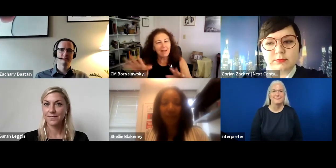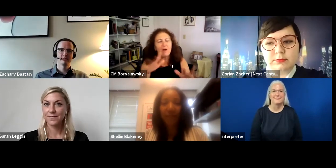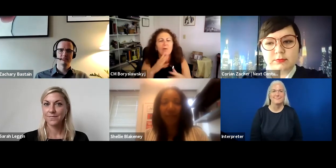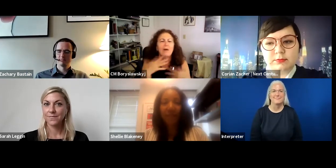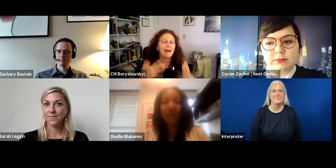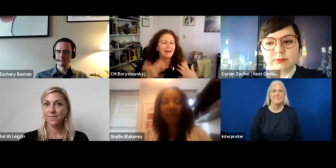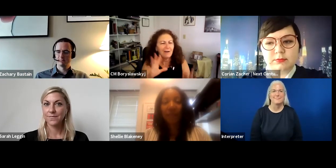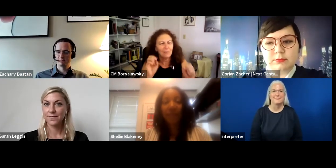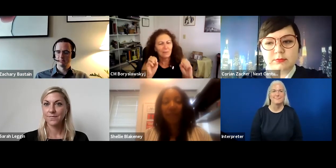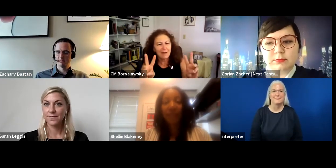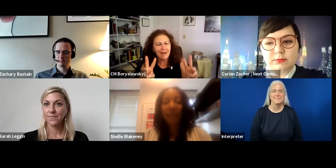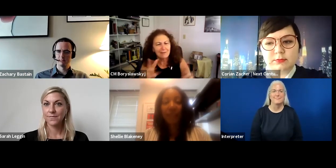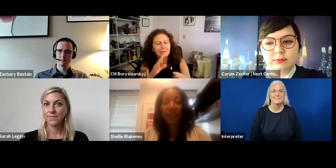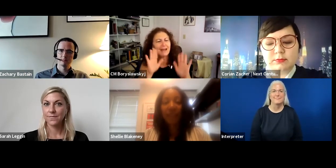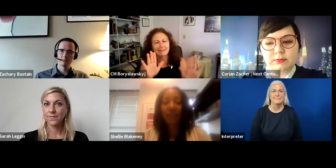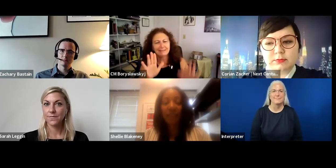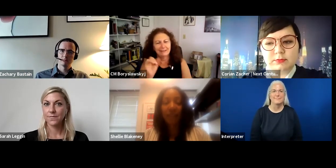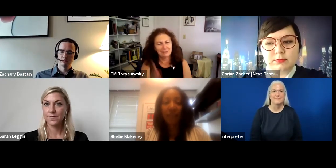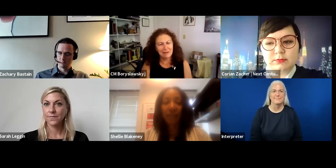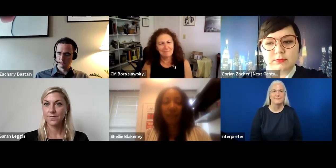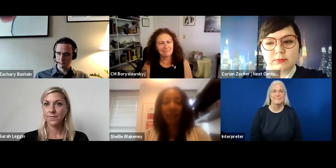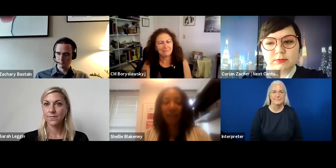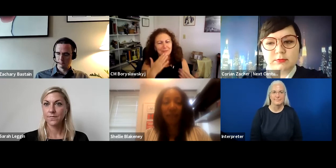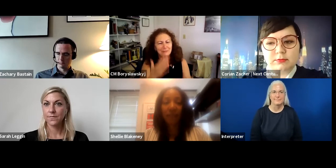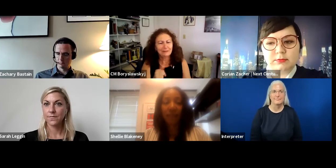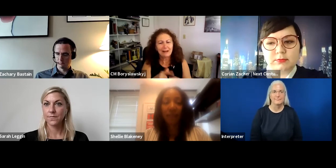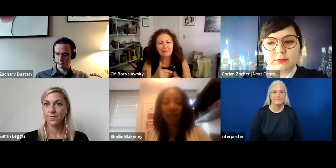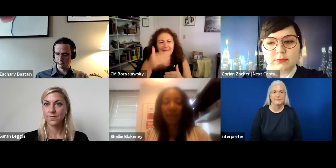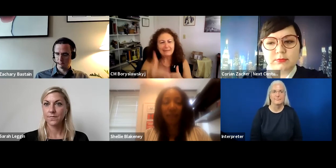shows disabled people and it's just wow. Wow, it's